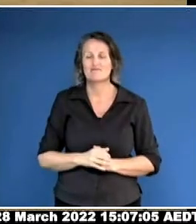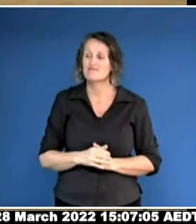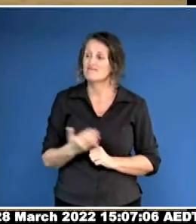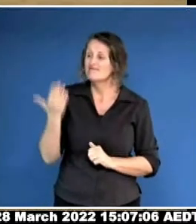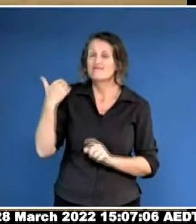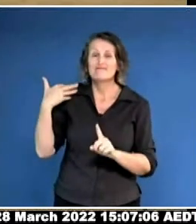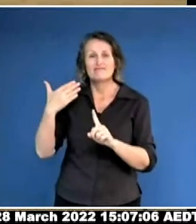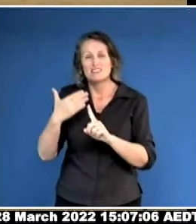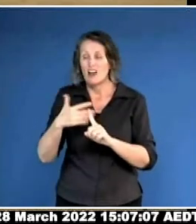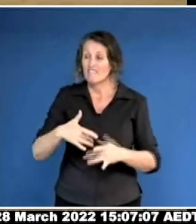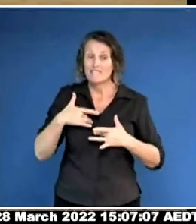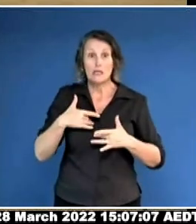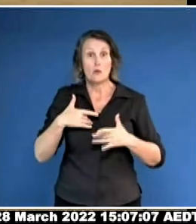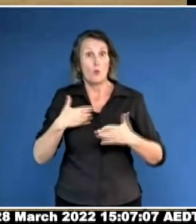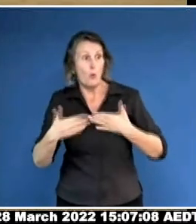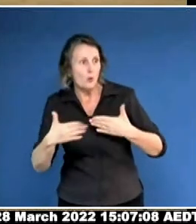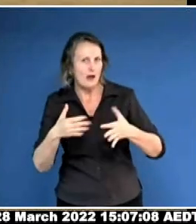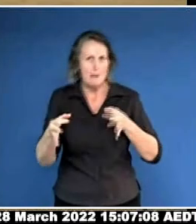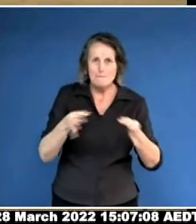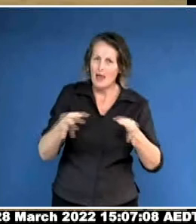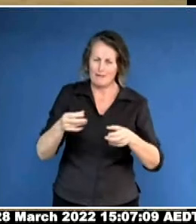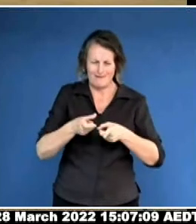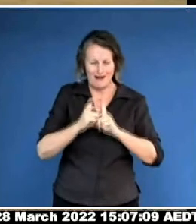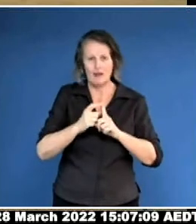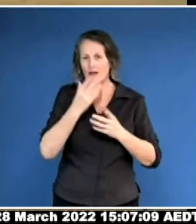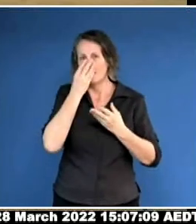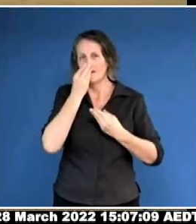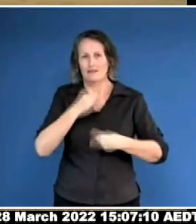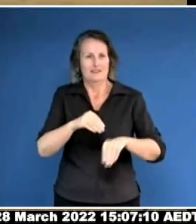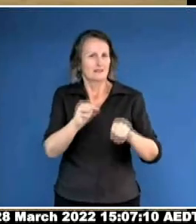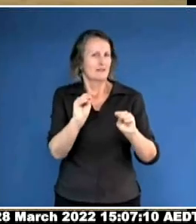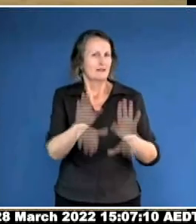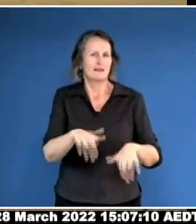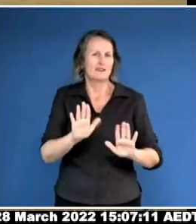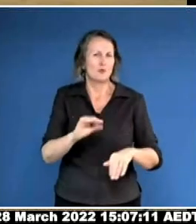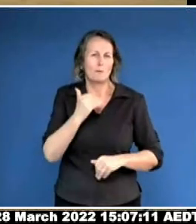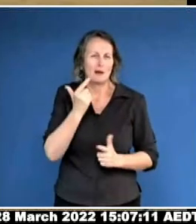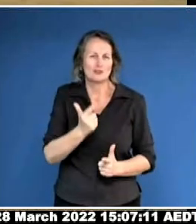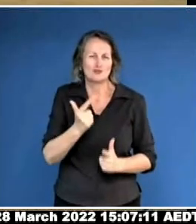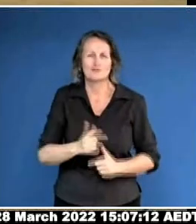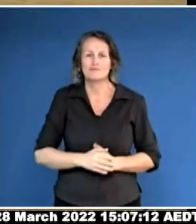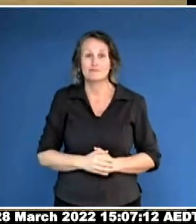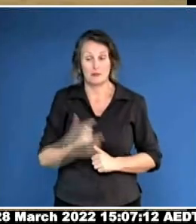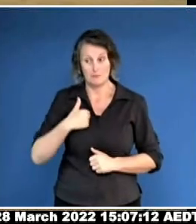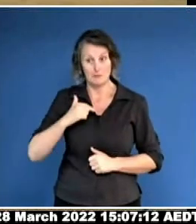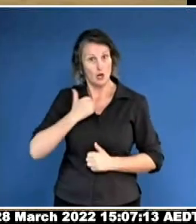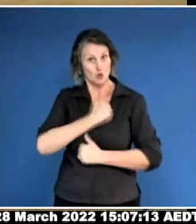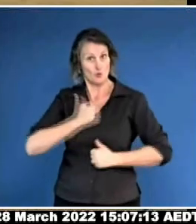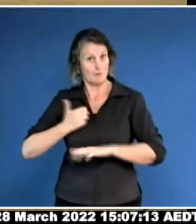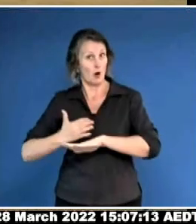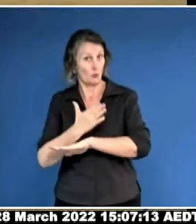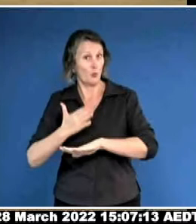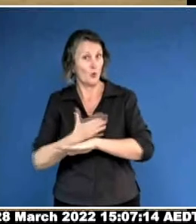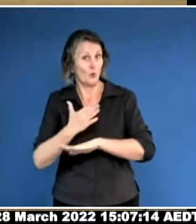in advance. I really enjoy my work. I had studied a Bachelor of Social Work prior to my